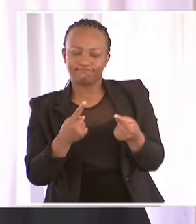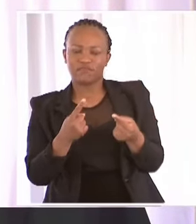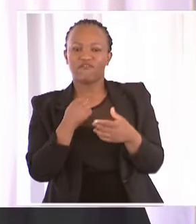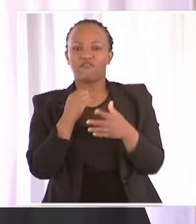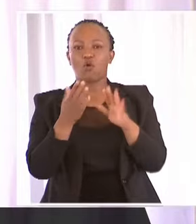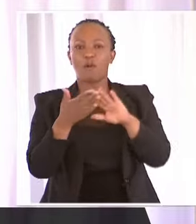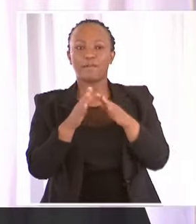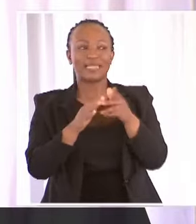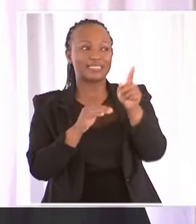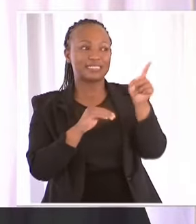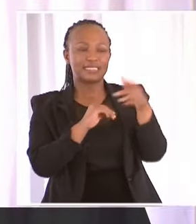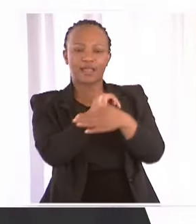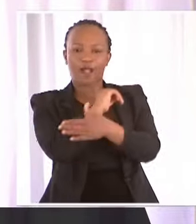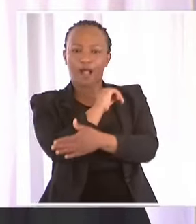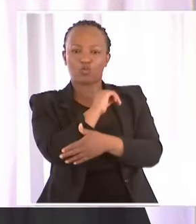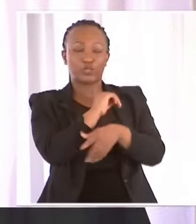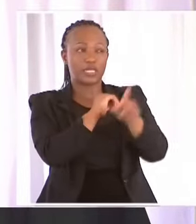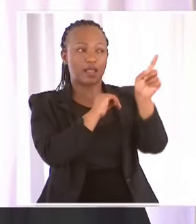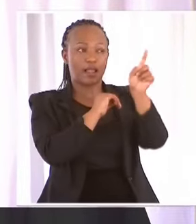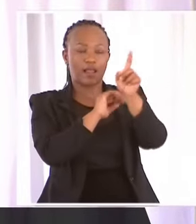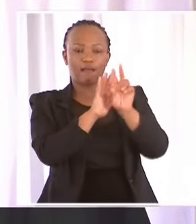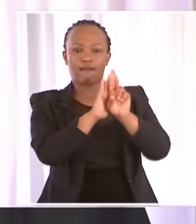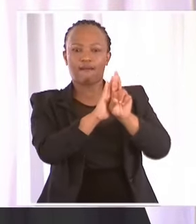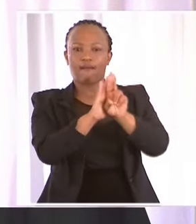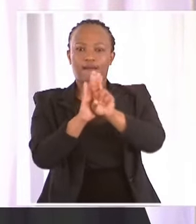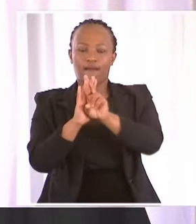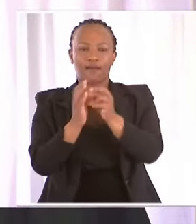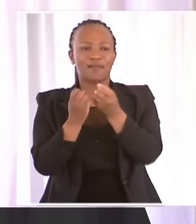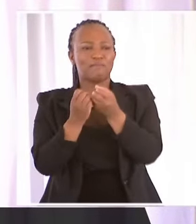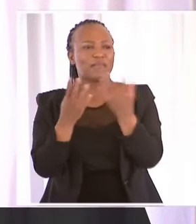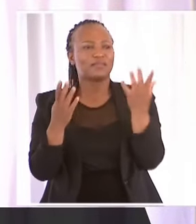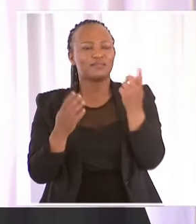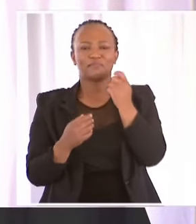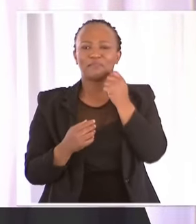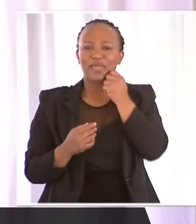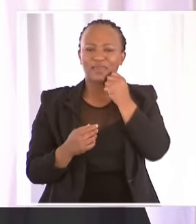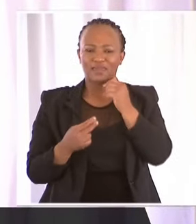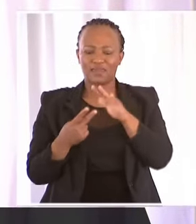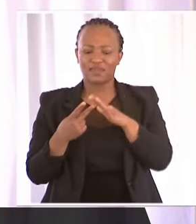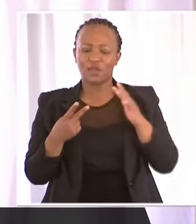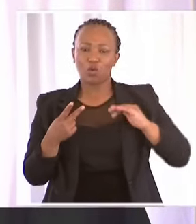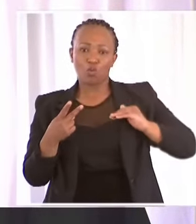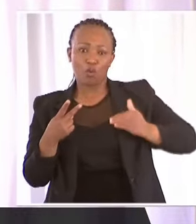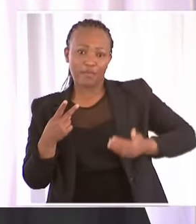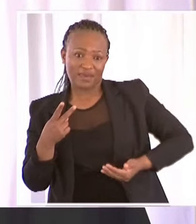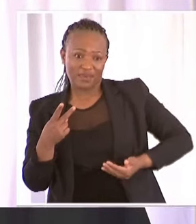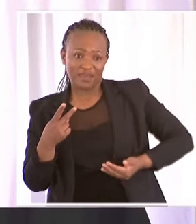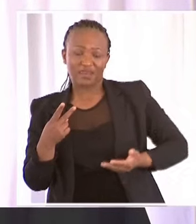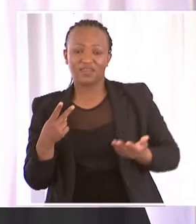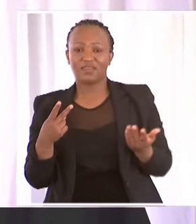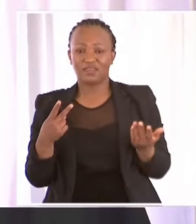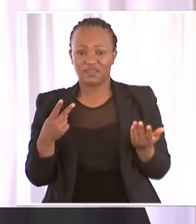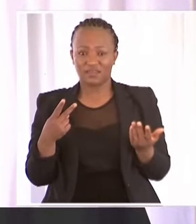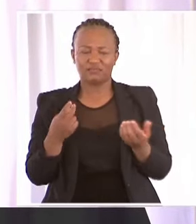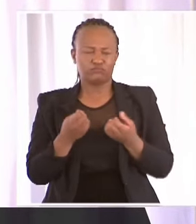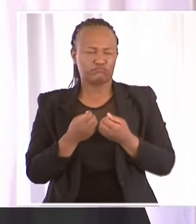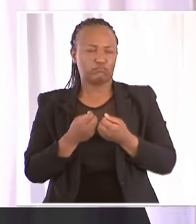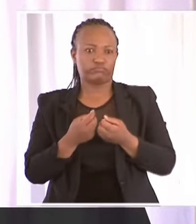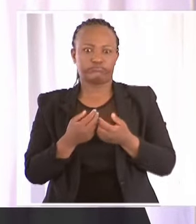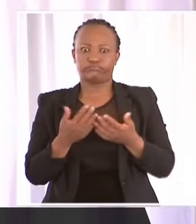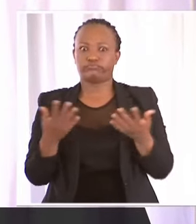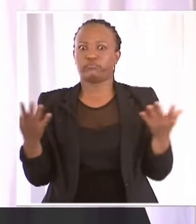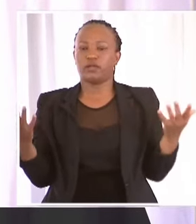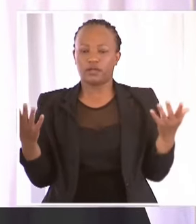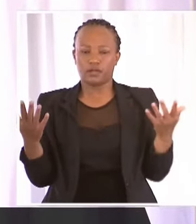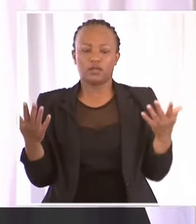community, particularly for the many men and women who worked